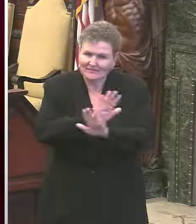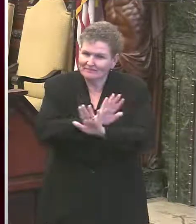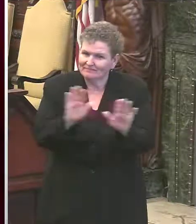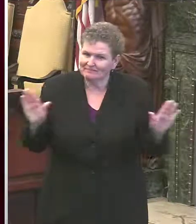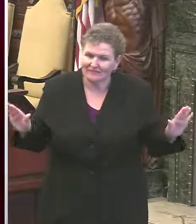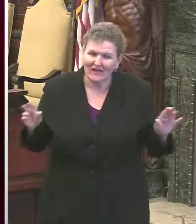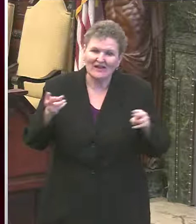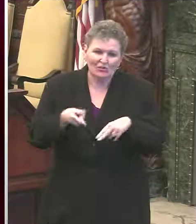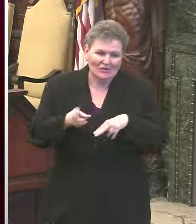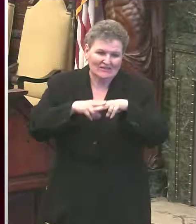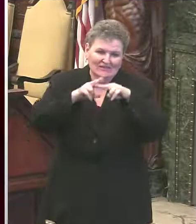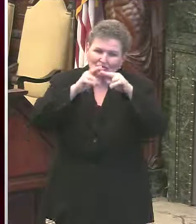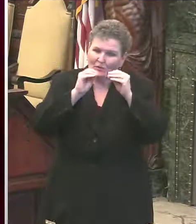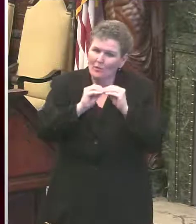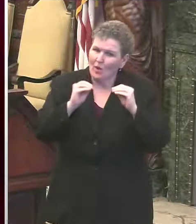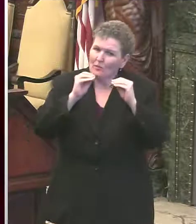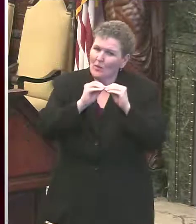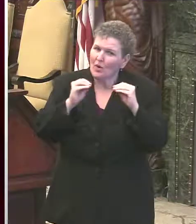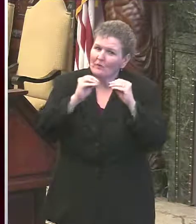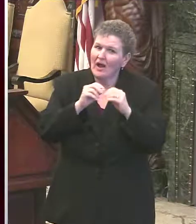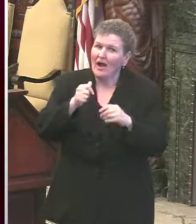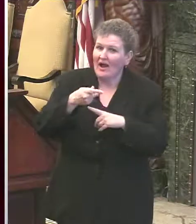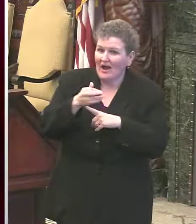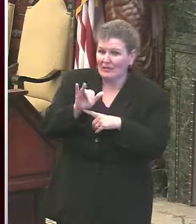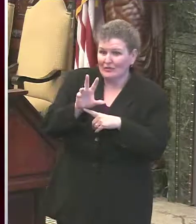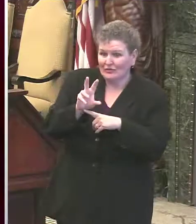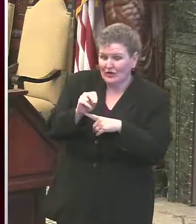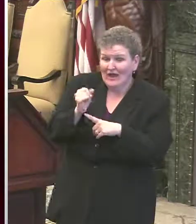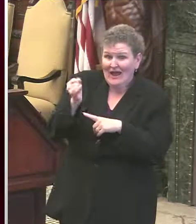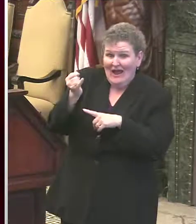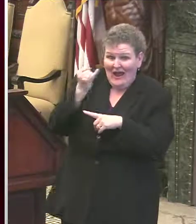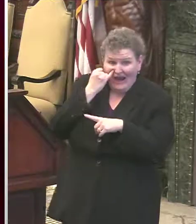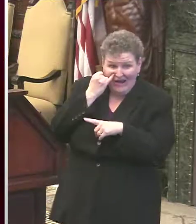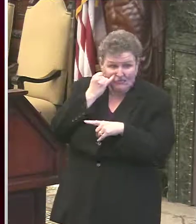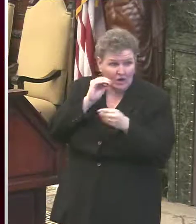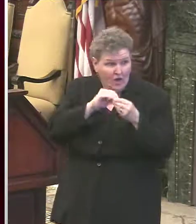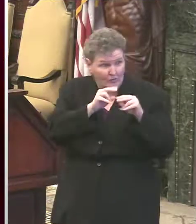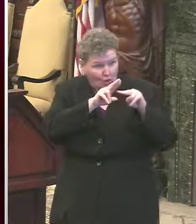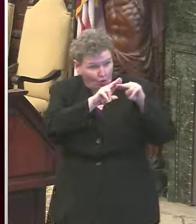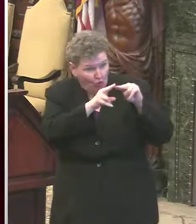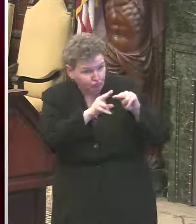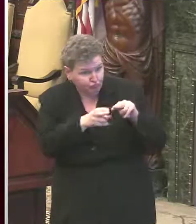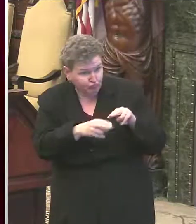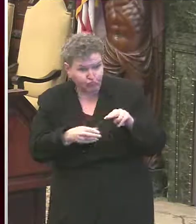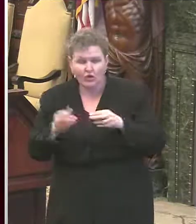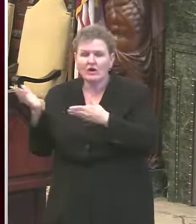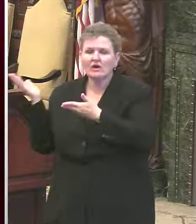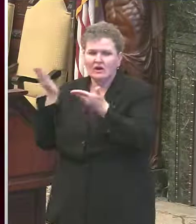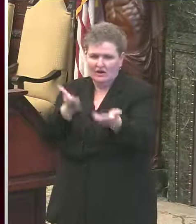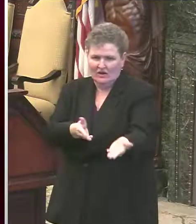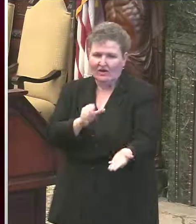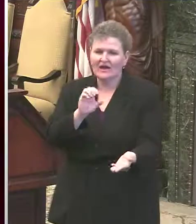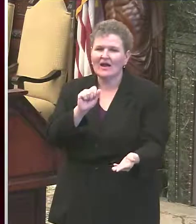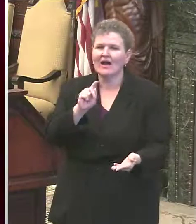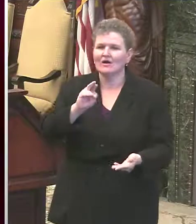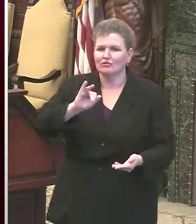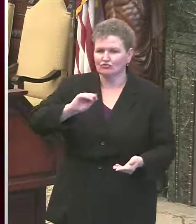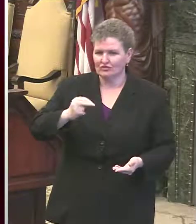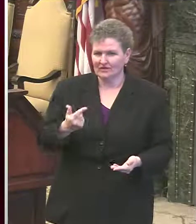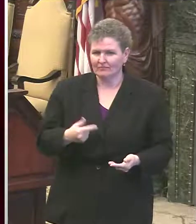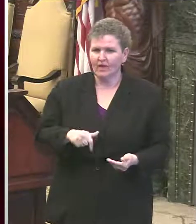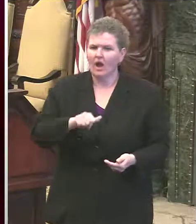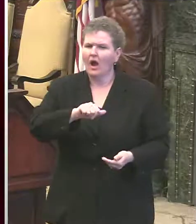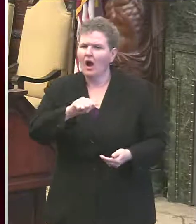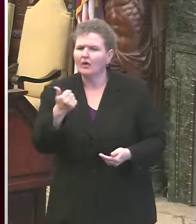remove that restrictions. So it's April 30th if case rates are declining as we approach that date. Now, we will be making smaller changes here